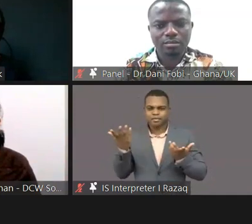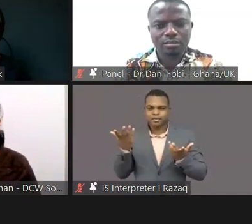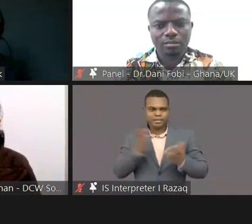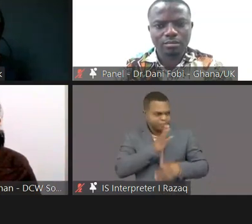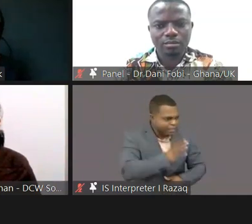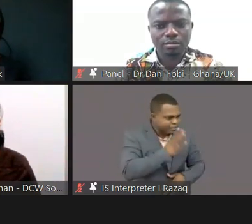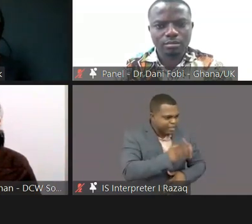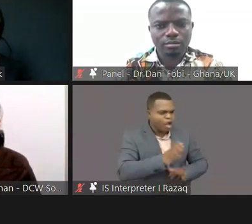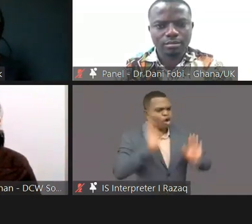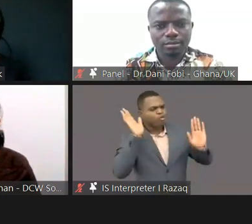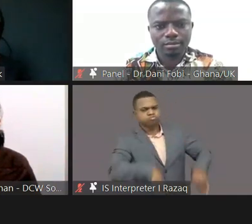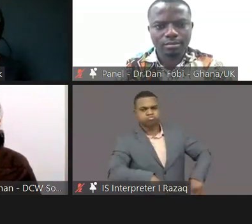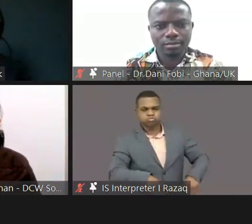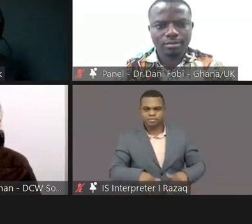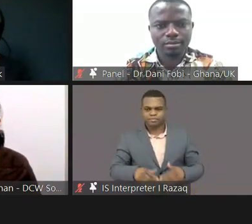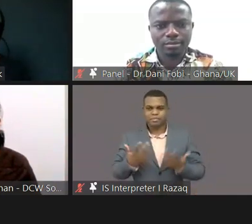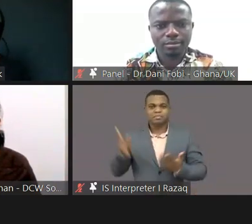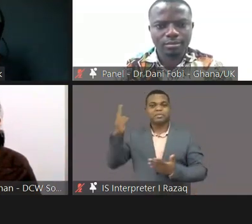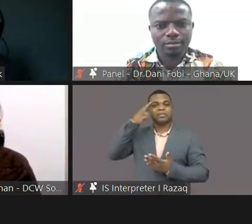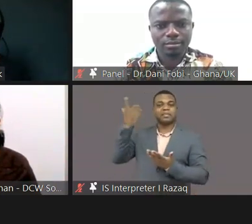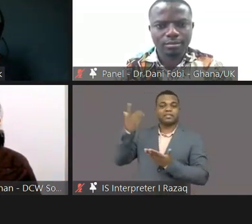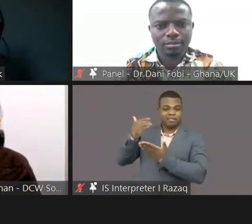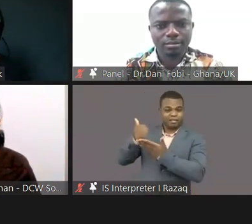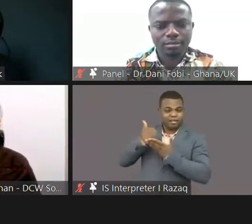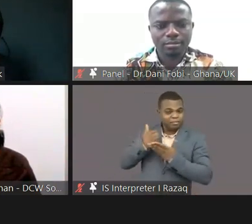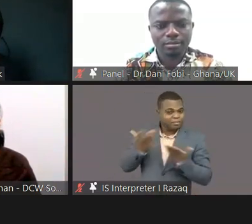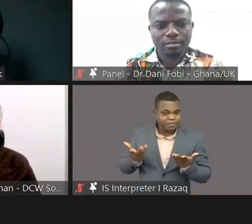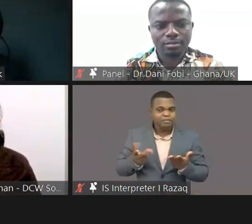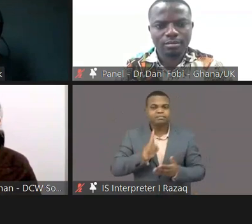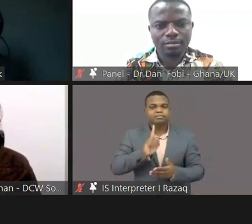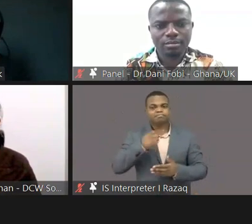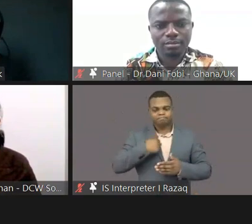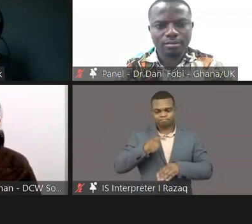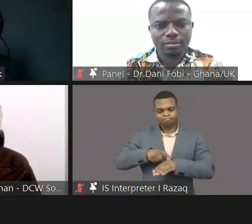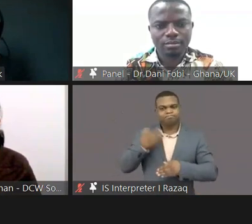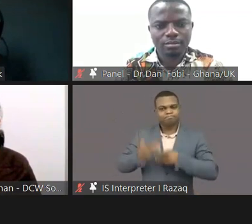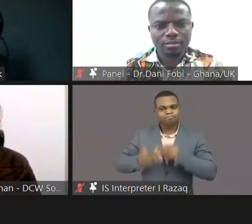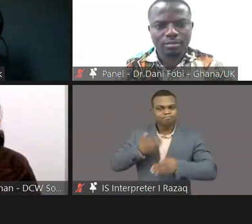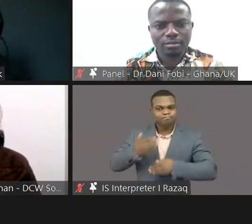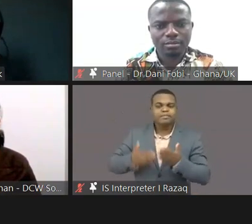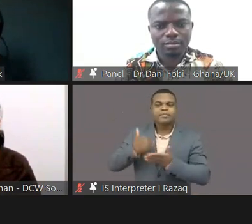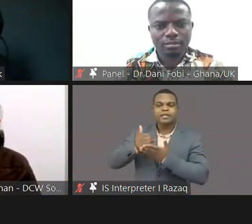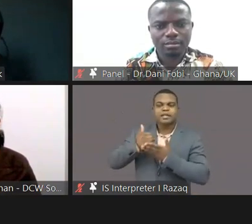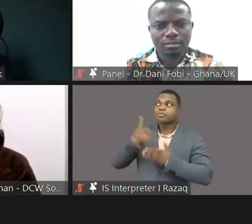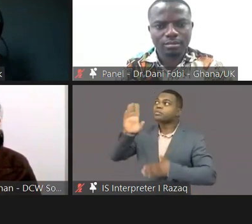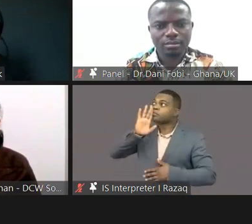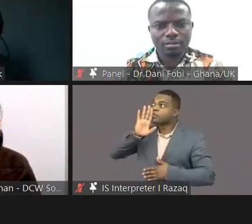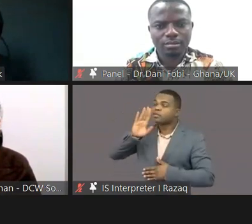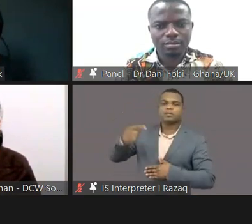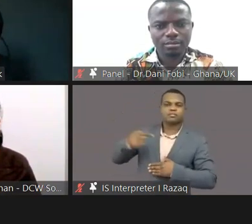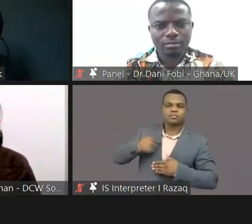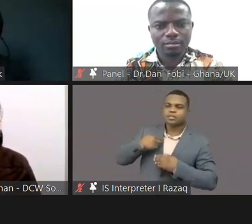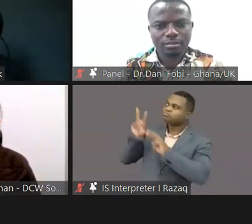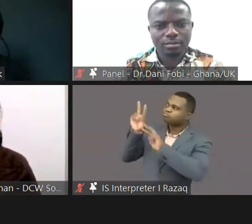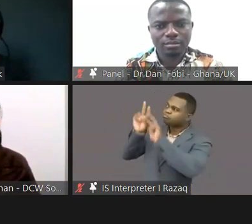because back then in a rural area, inclusive education was just impossible to